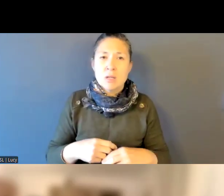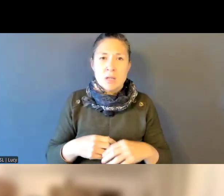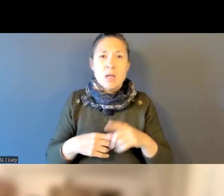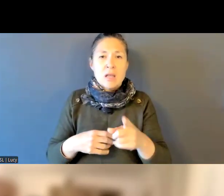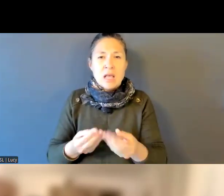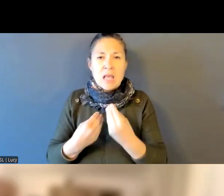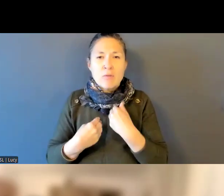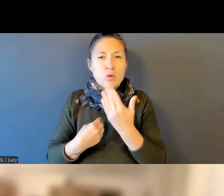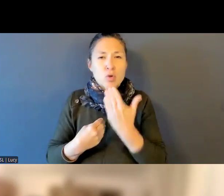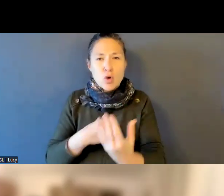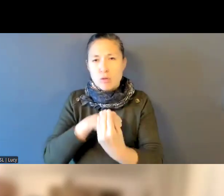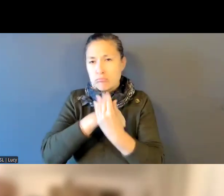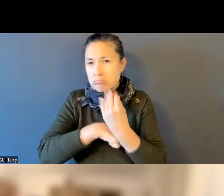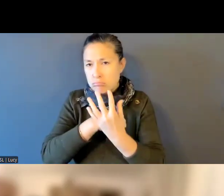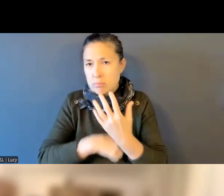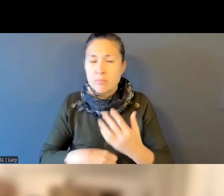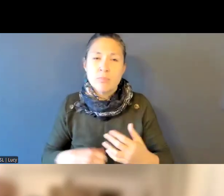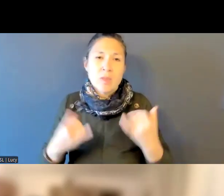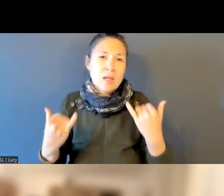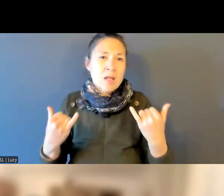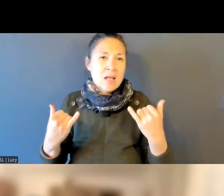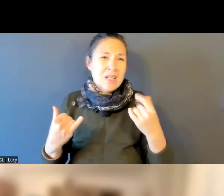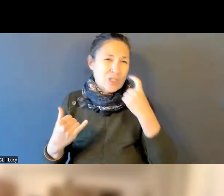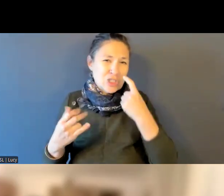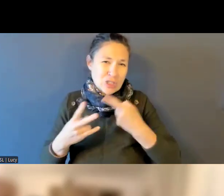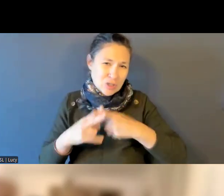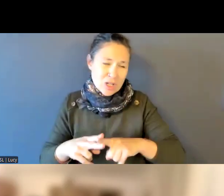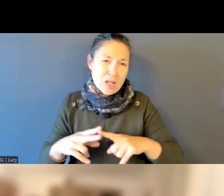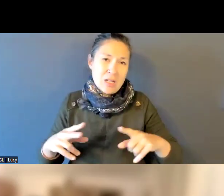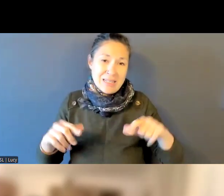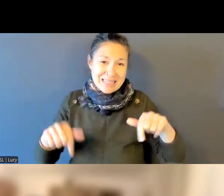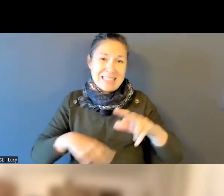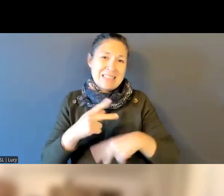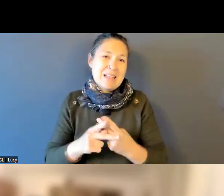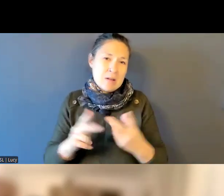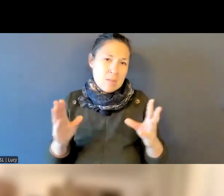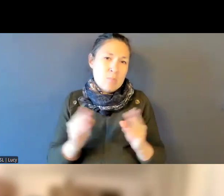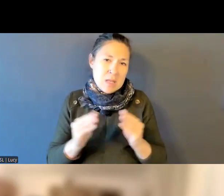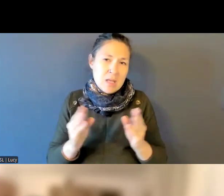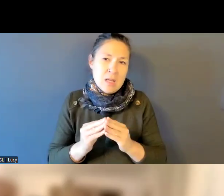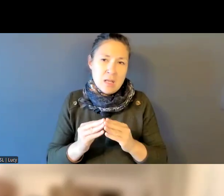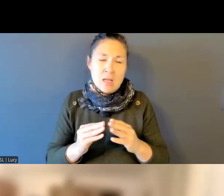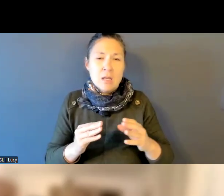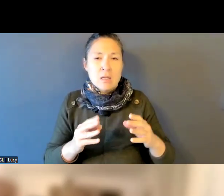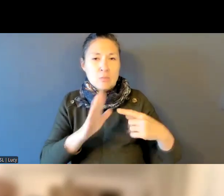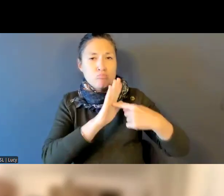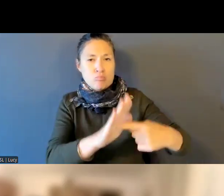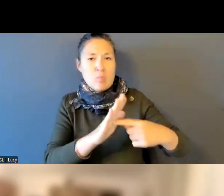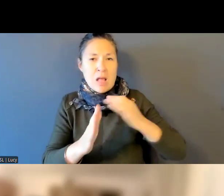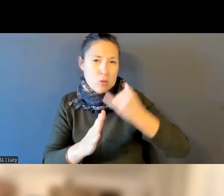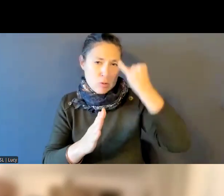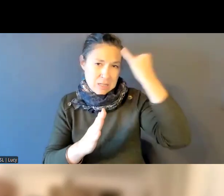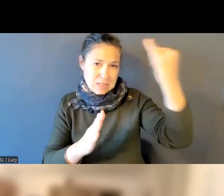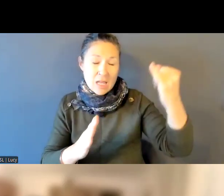valuable insight. But really now we're just getting started with meetings like this to present the ideas that came out of